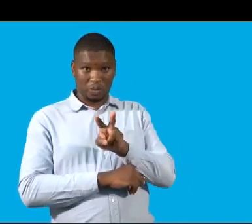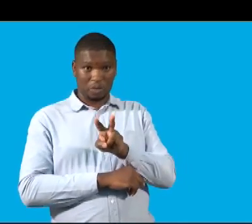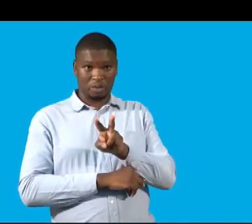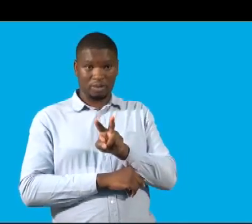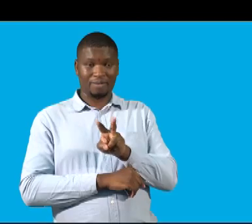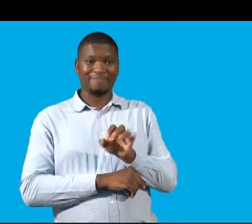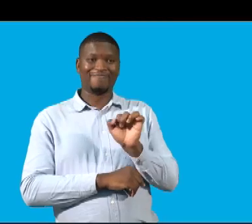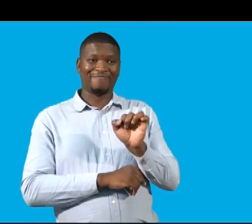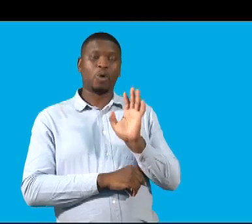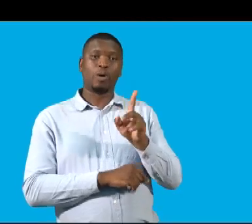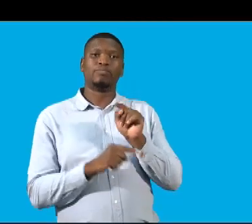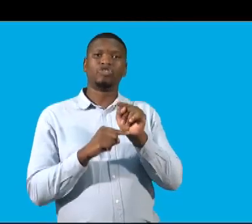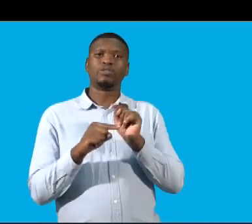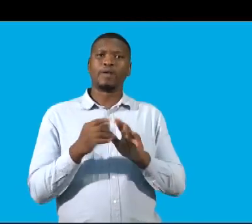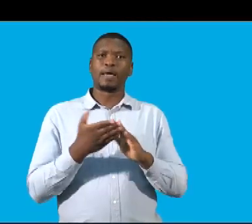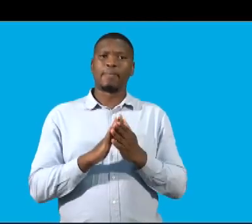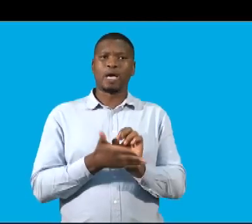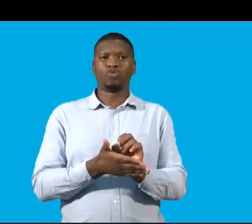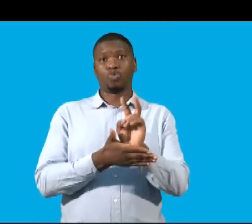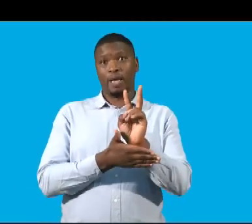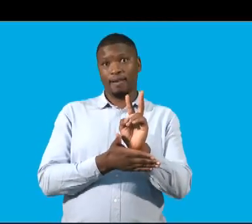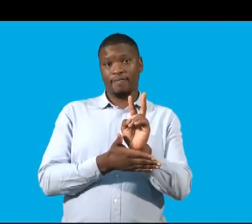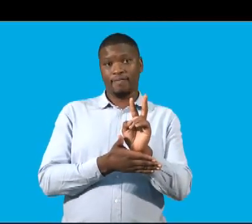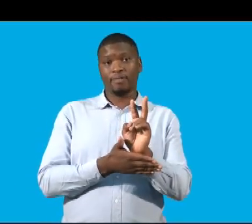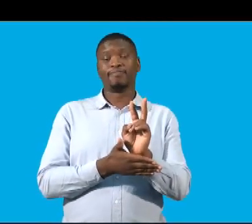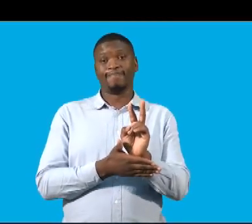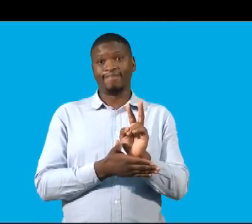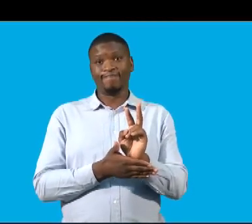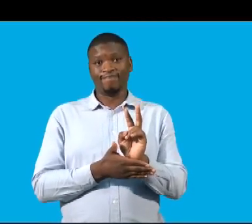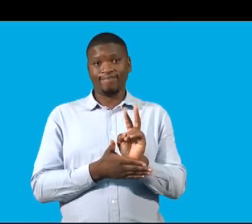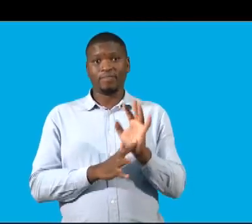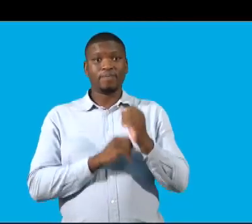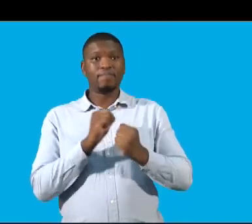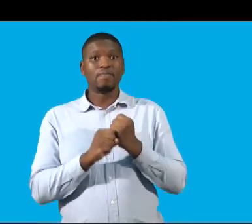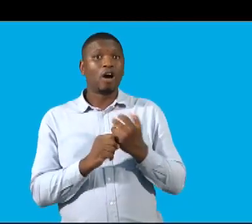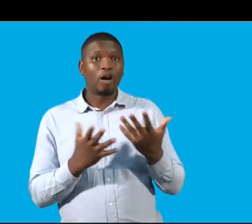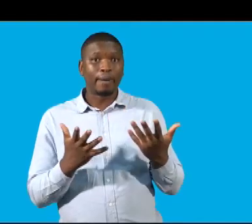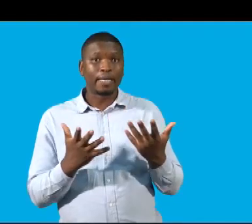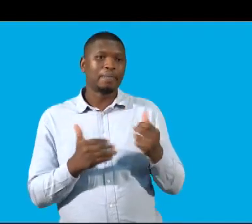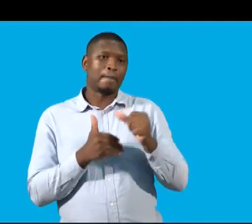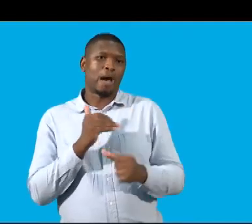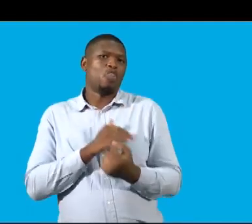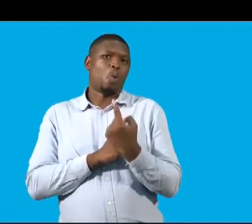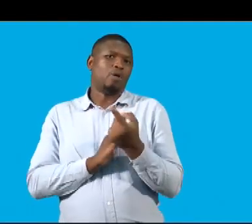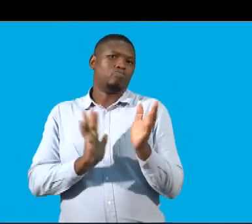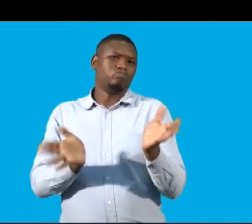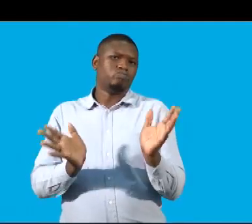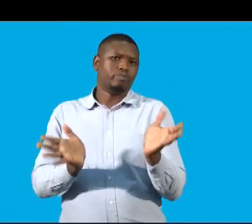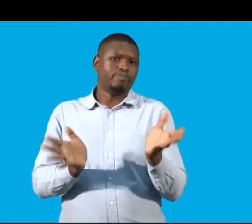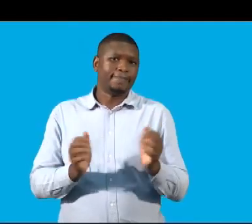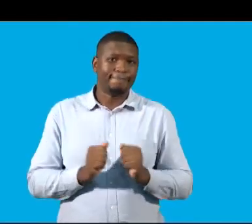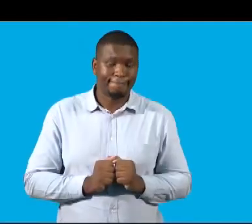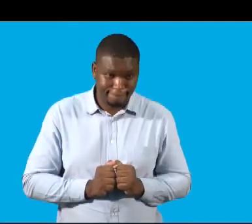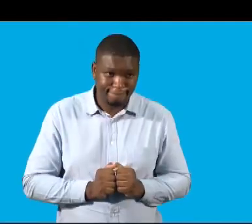0.092, and that will be divided by 12, and our period, of course, is just going to be 1 for that one extra month